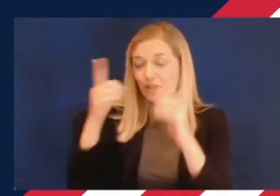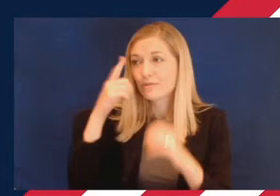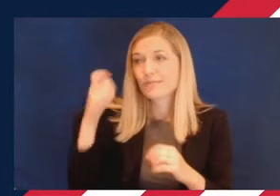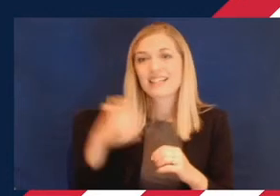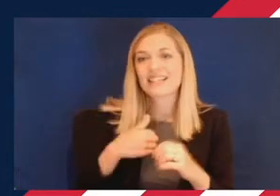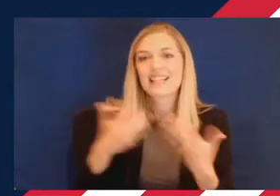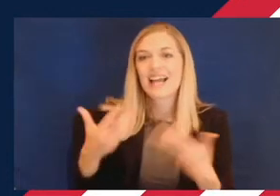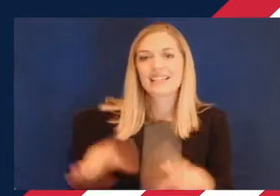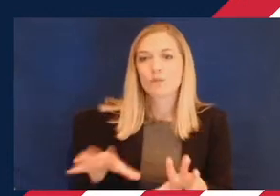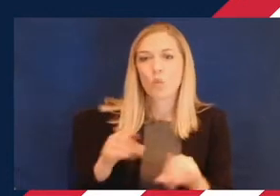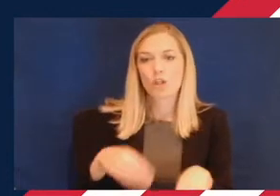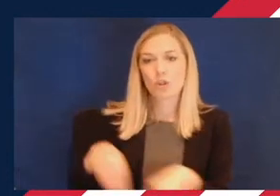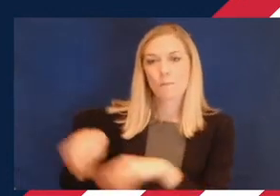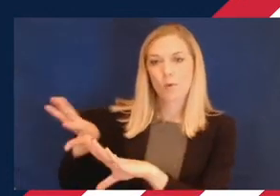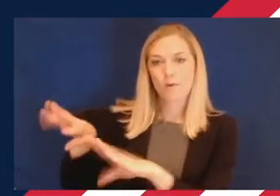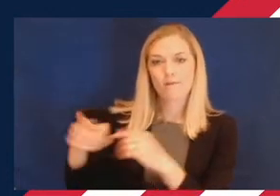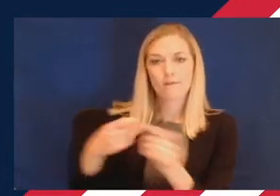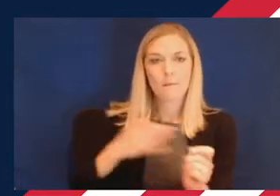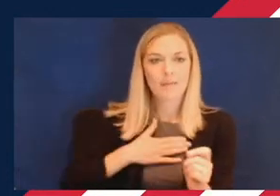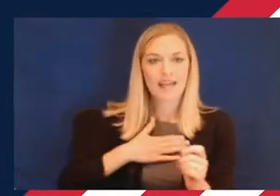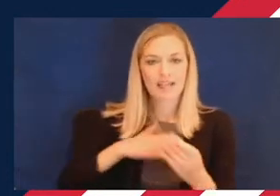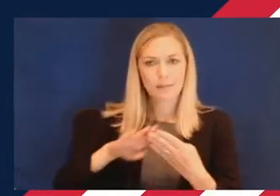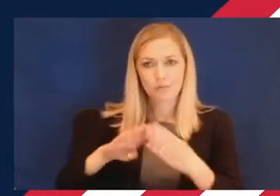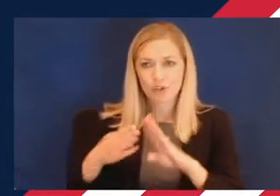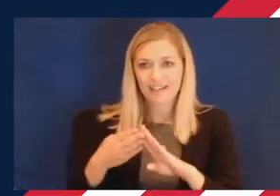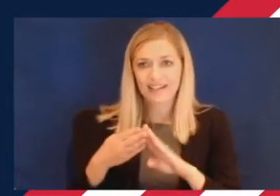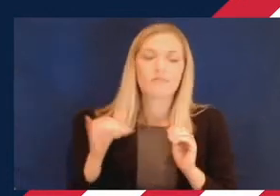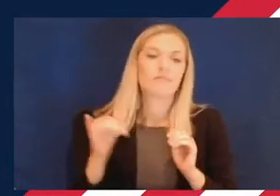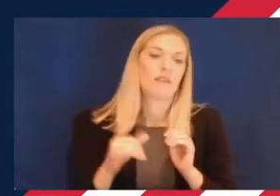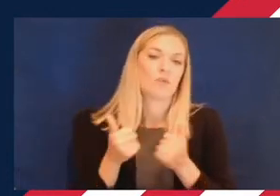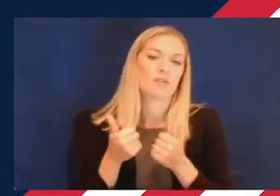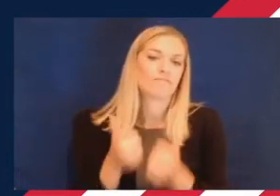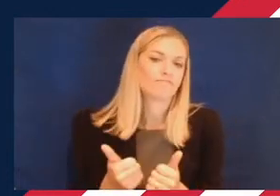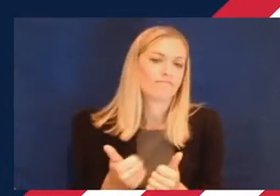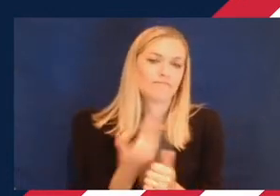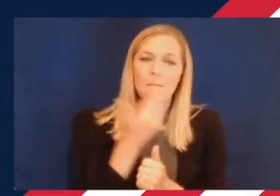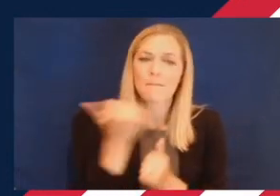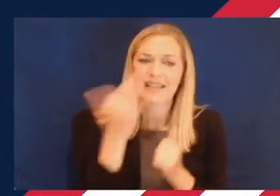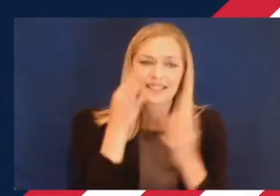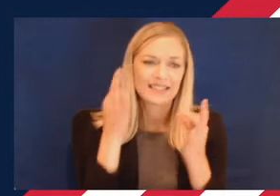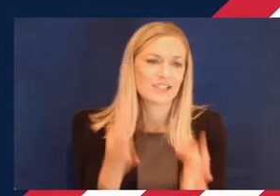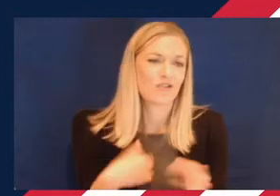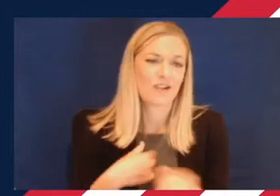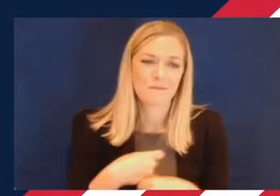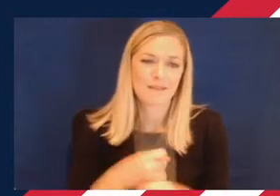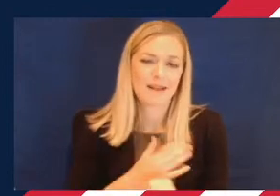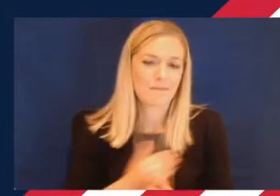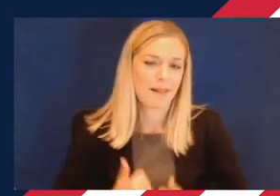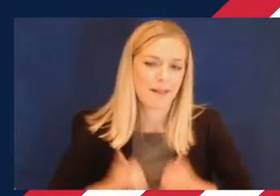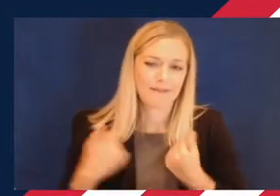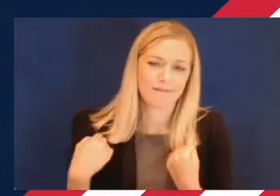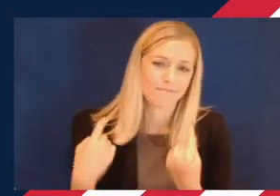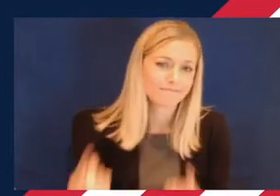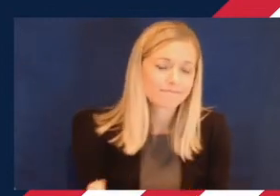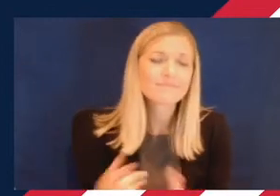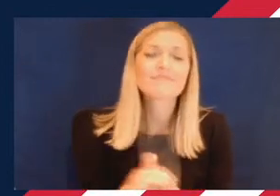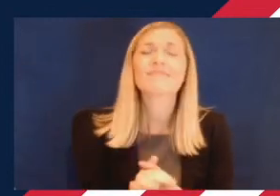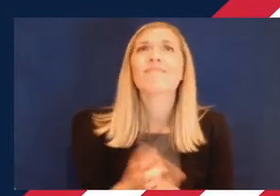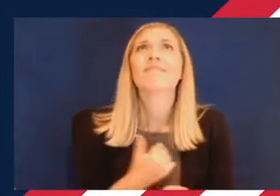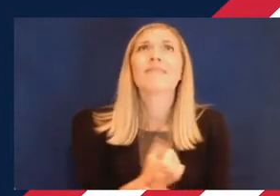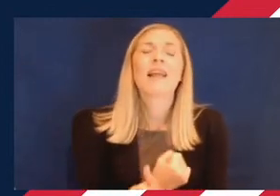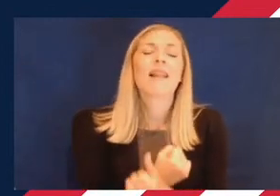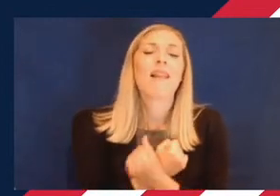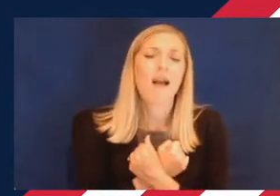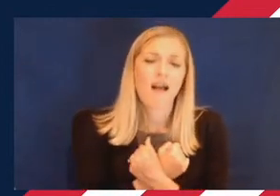I was teaching in. And it's been one of the greatest decisions I've ever made in my life. And and I love teaching, and I